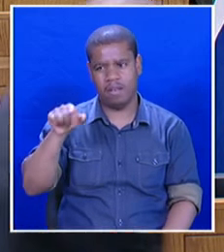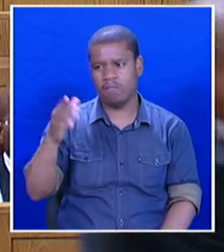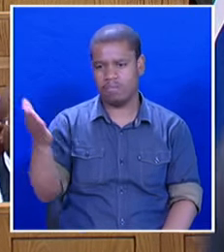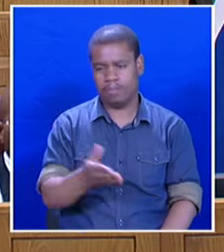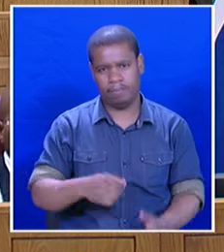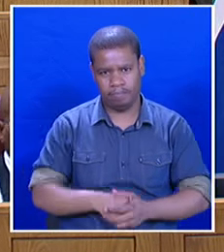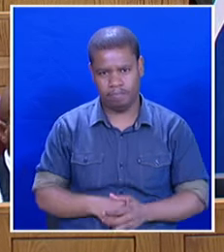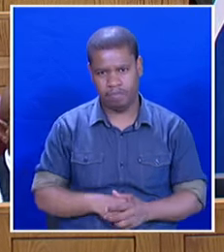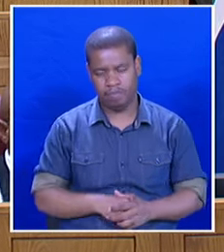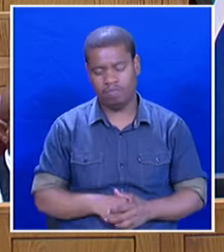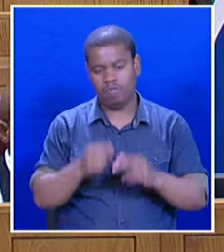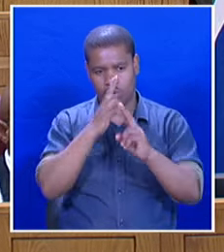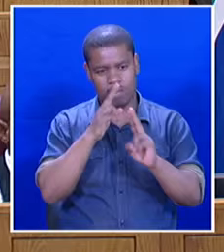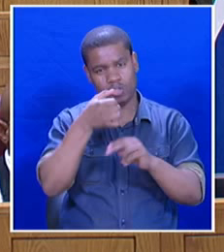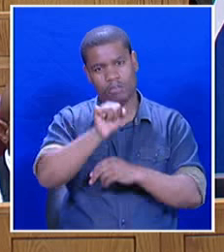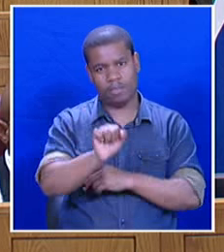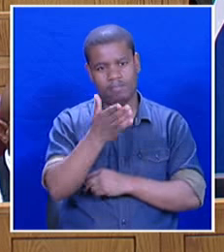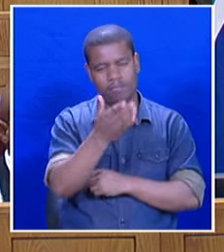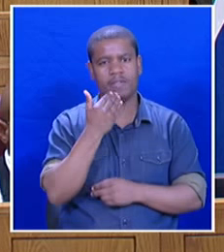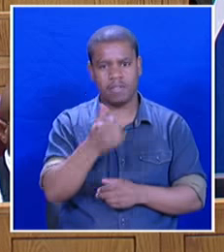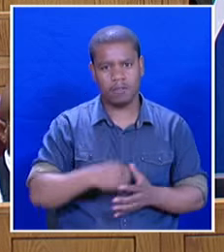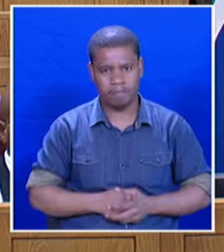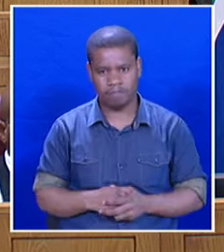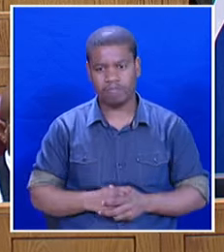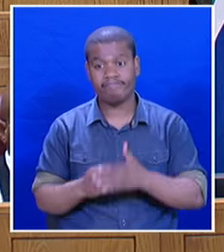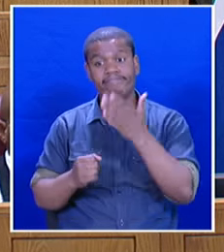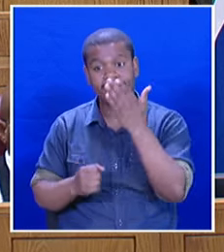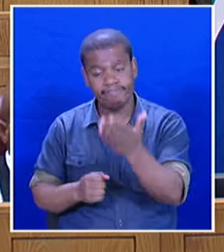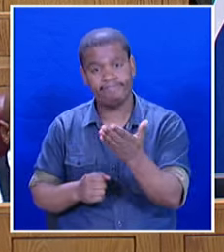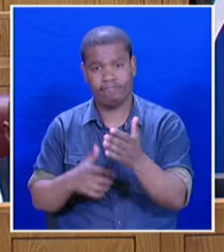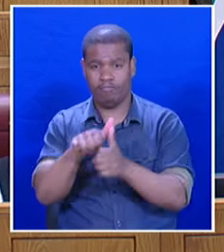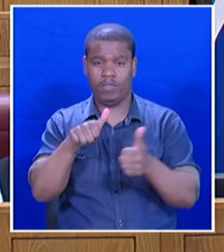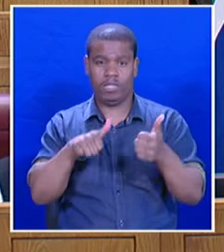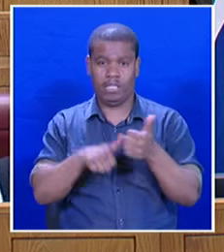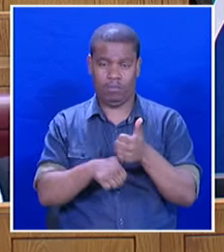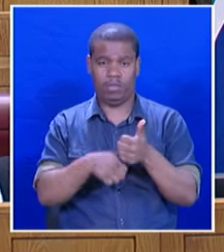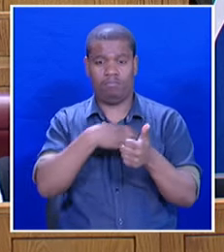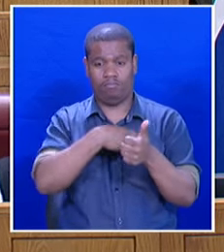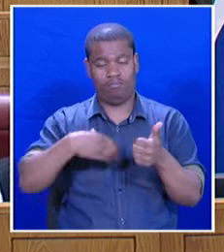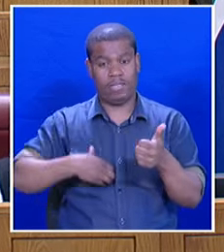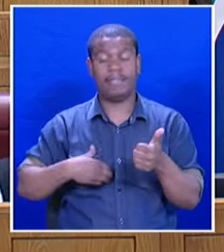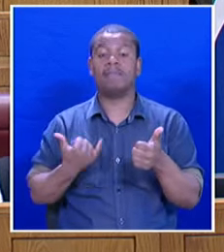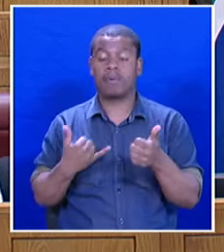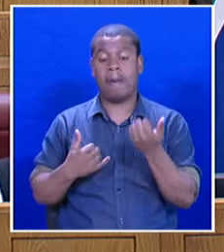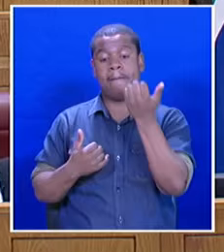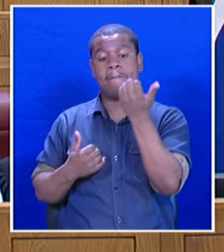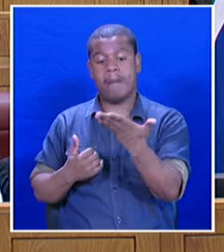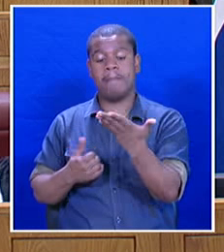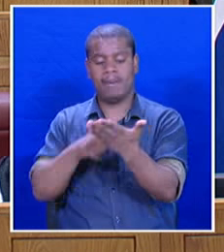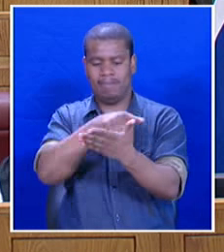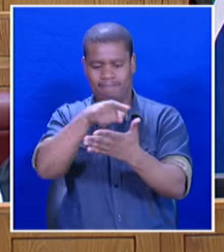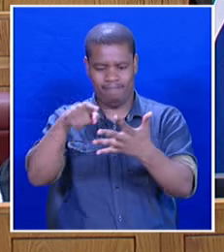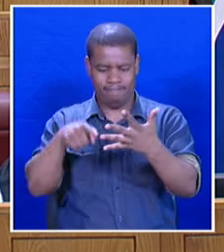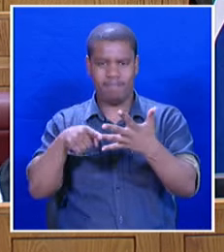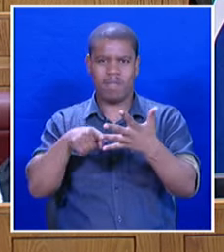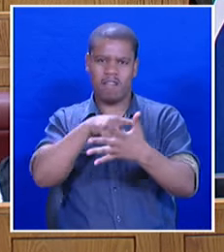Thank you, Honourable Chairperson. Honourable Deputy President, here's your presentation on the five pillars.